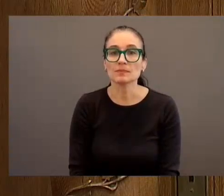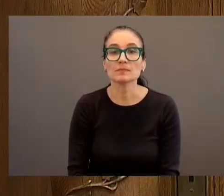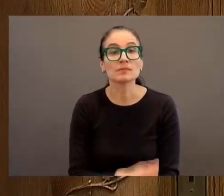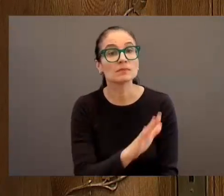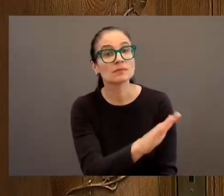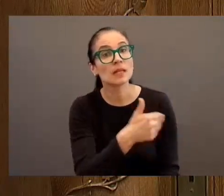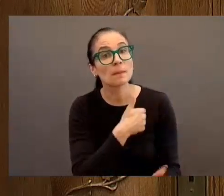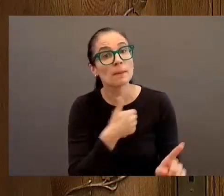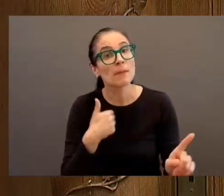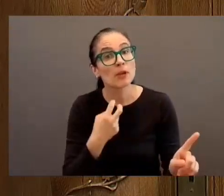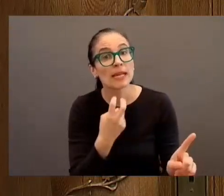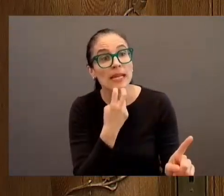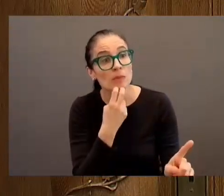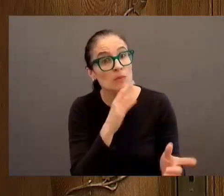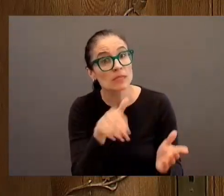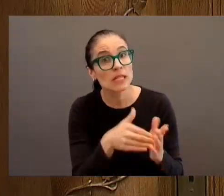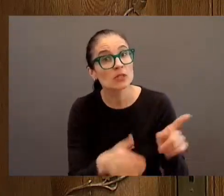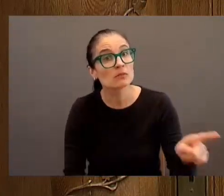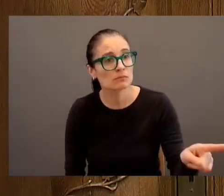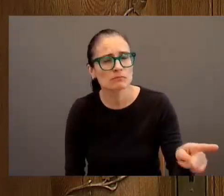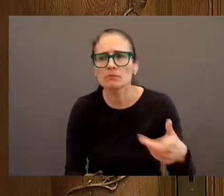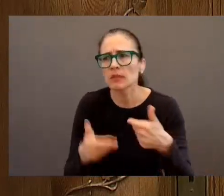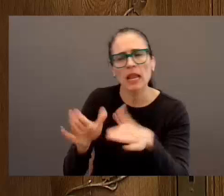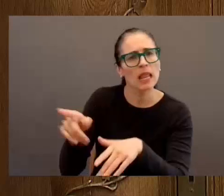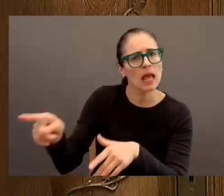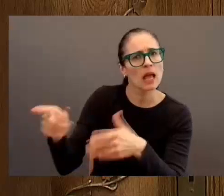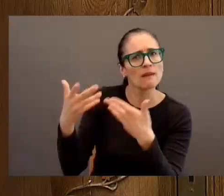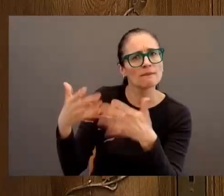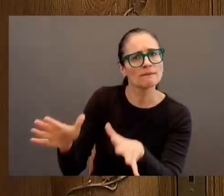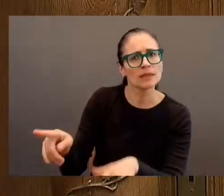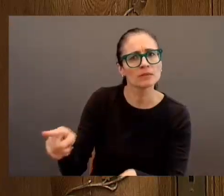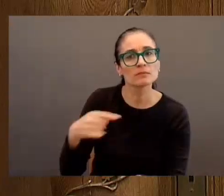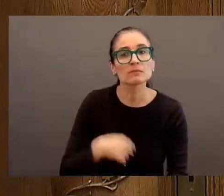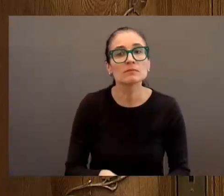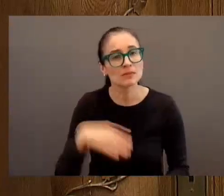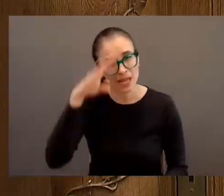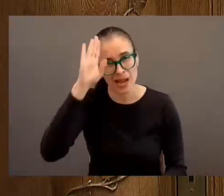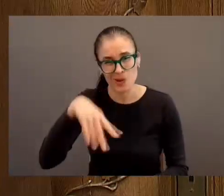it. I know it's only 2 days of the session left. Let's